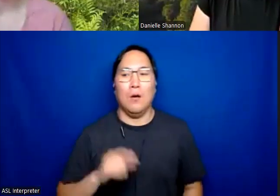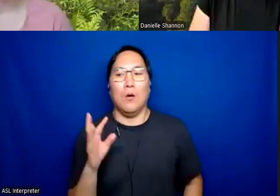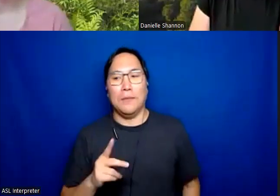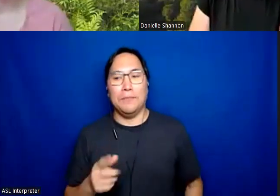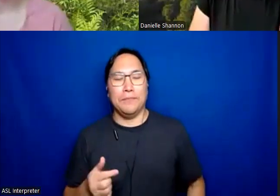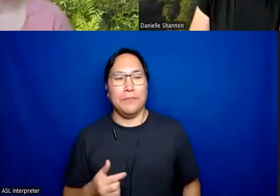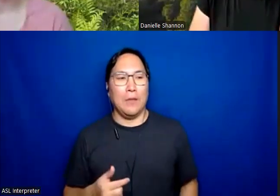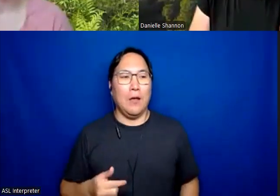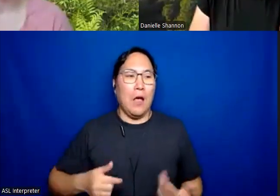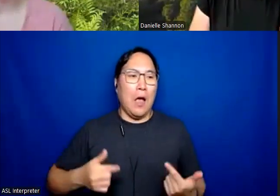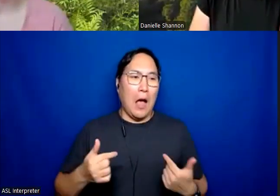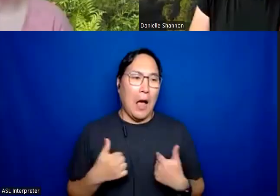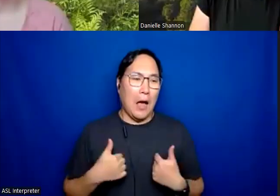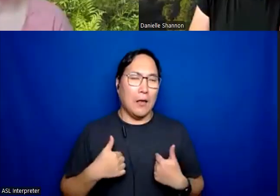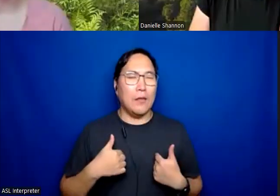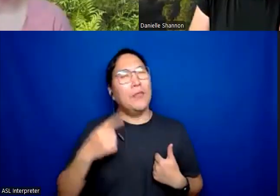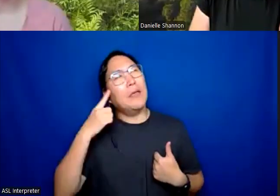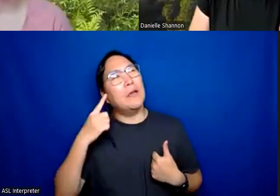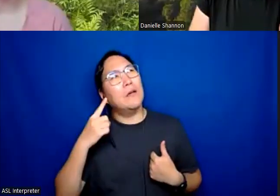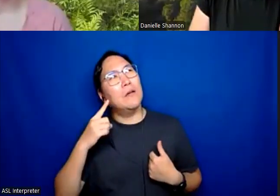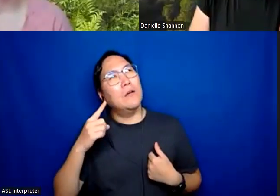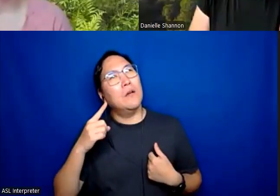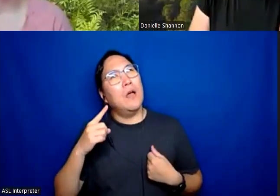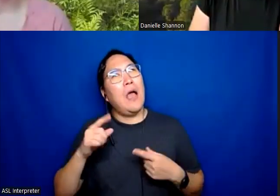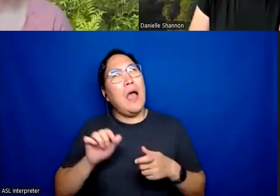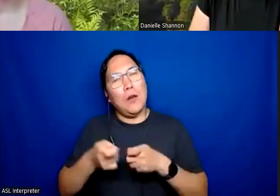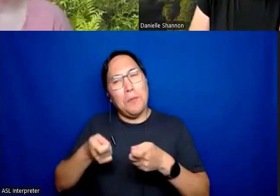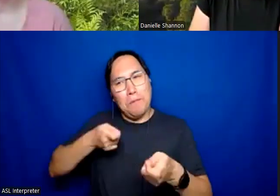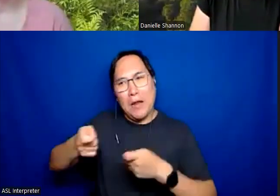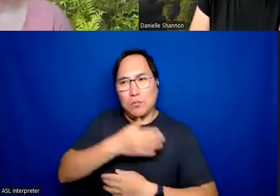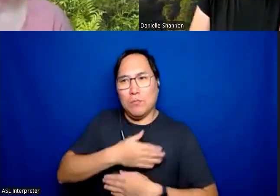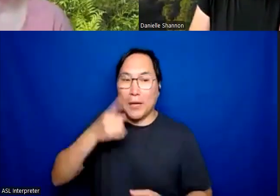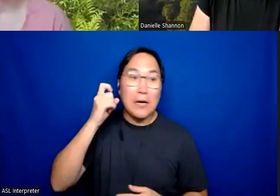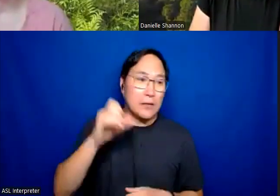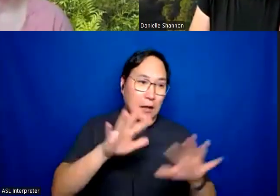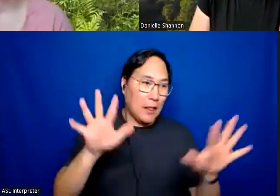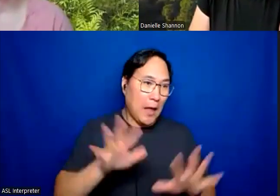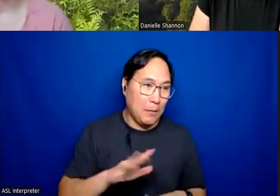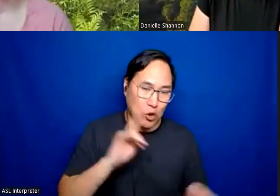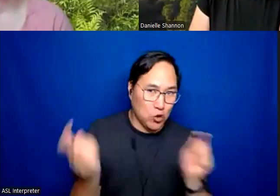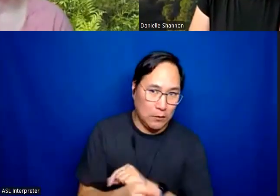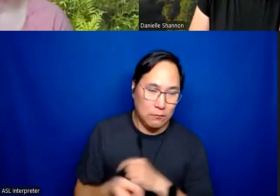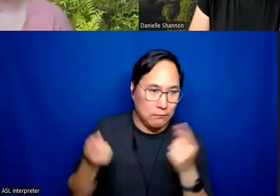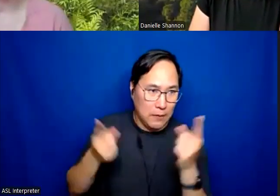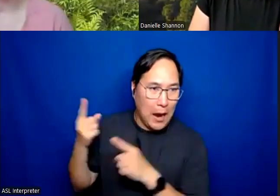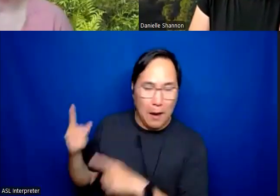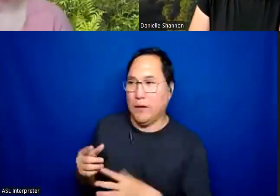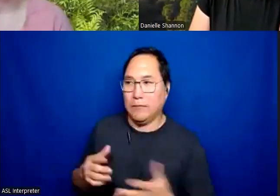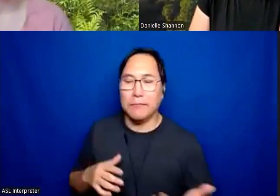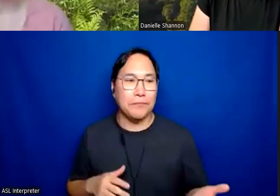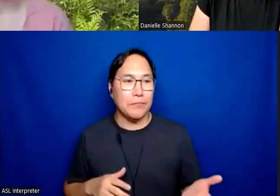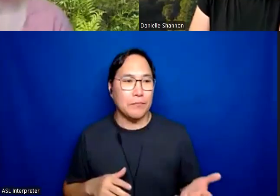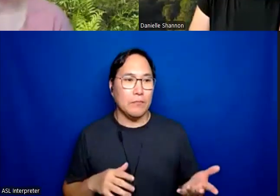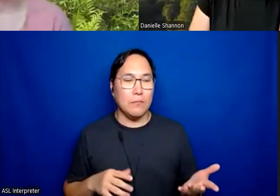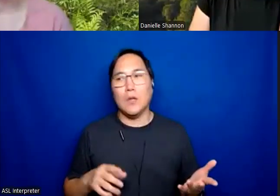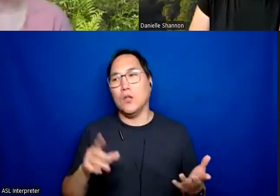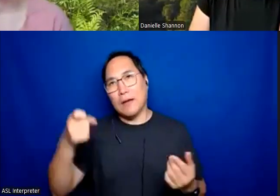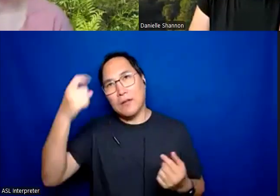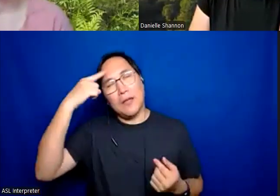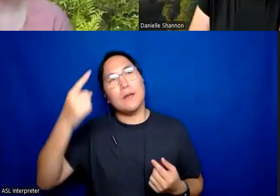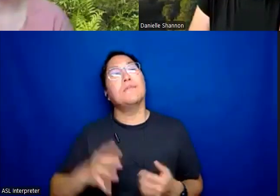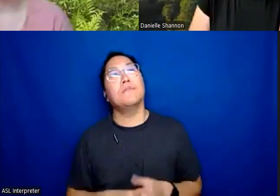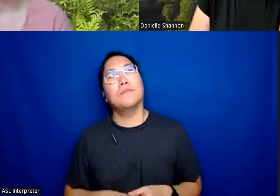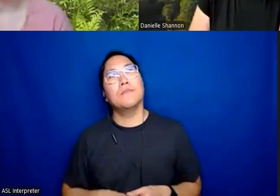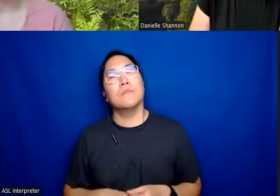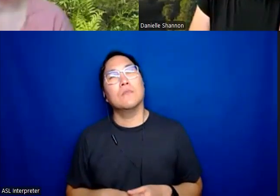we can sort of think about managing recreation, in light of these climatic changes. In a couple different ways. I mean, one way that we can